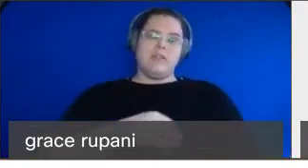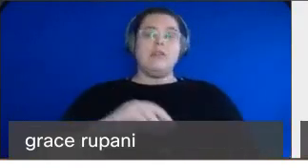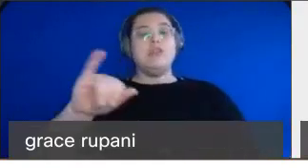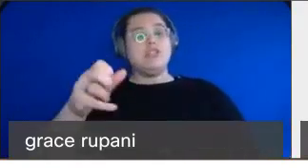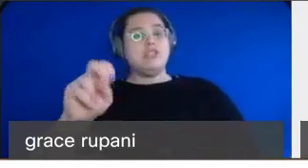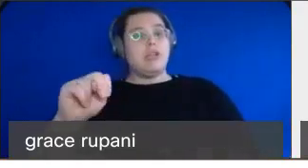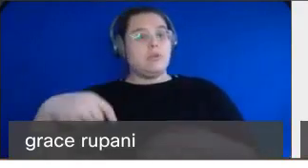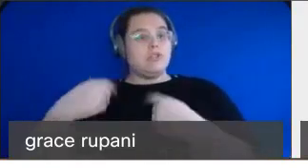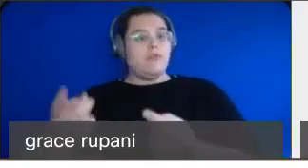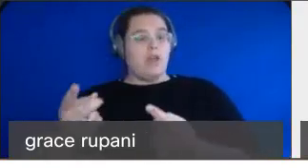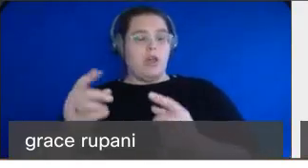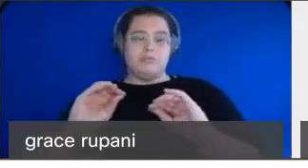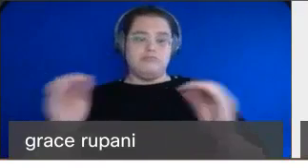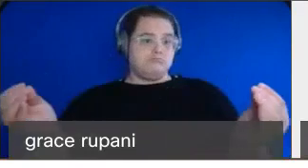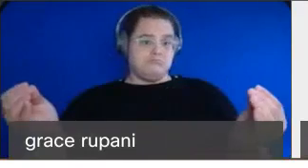pretty certain.